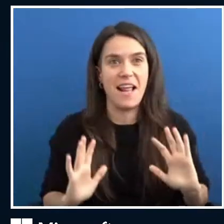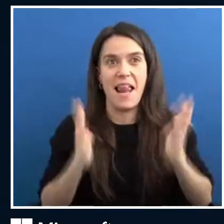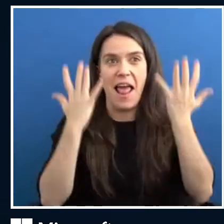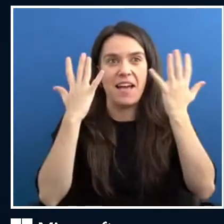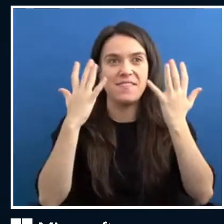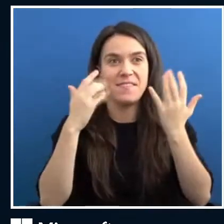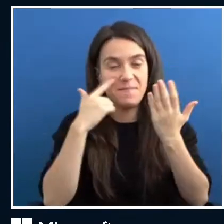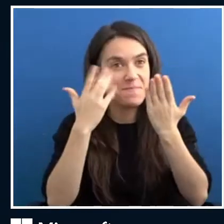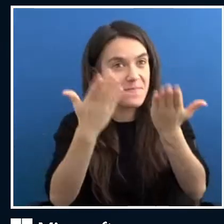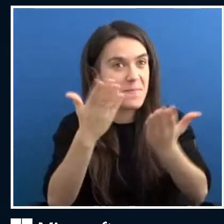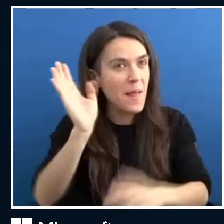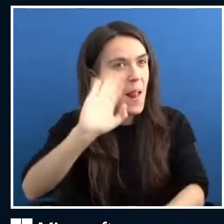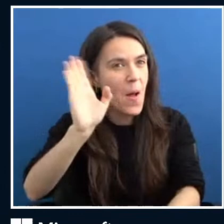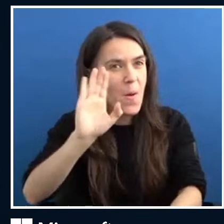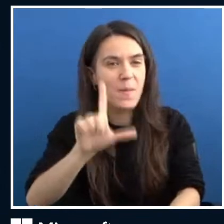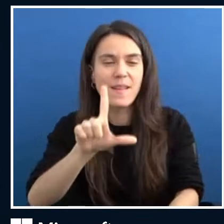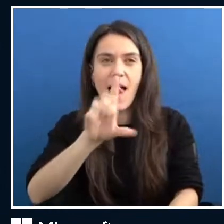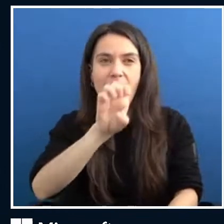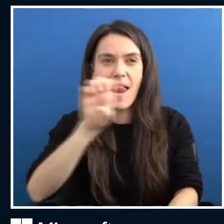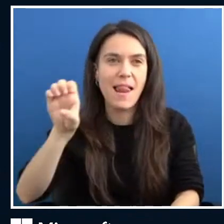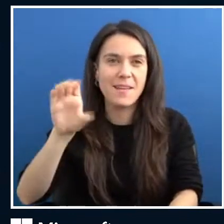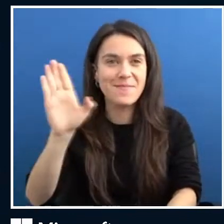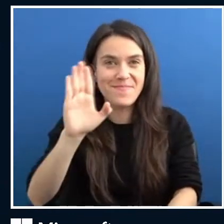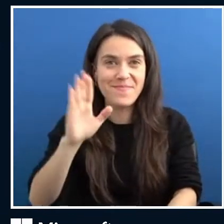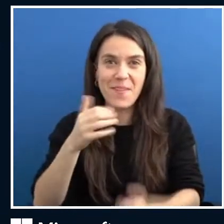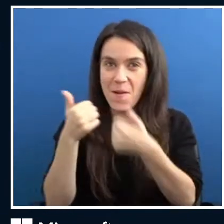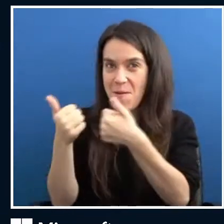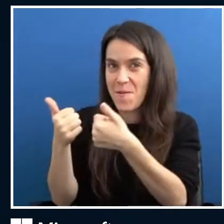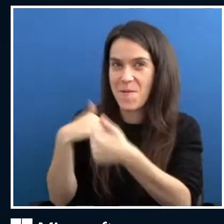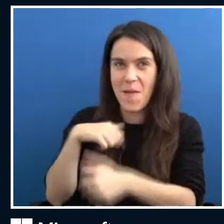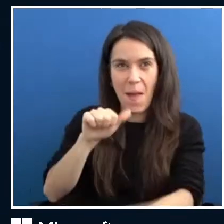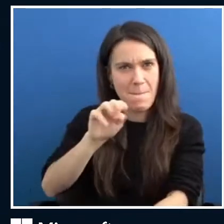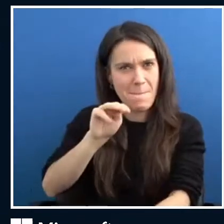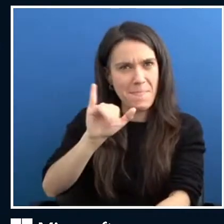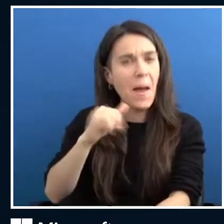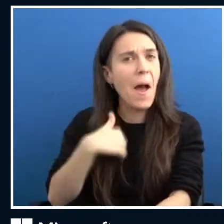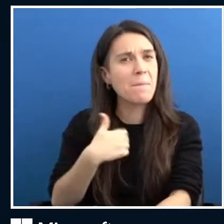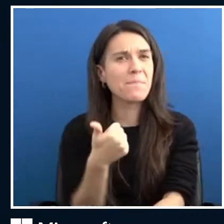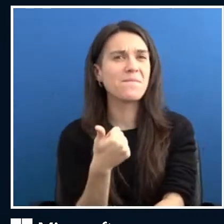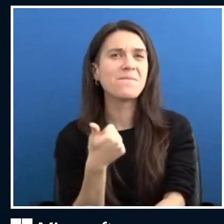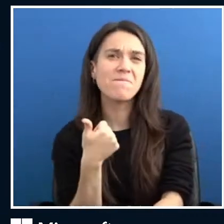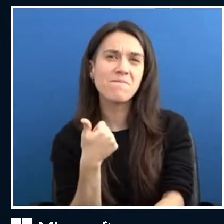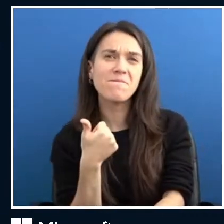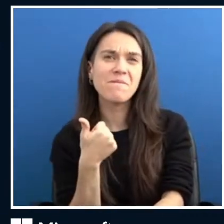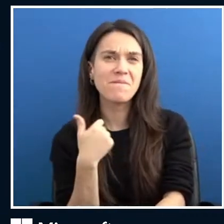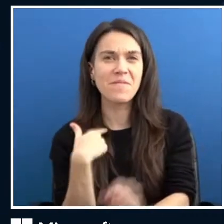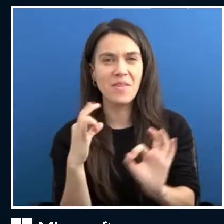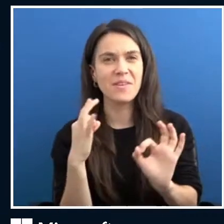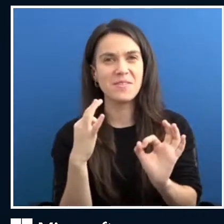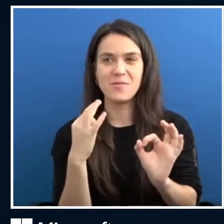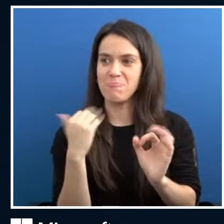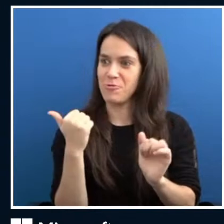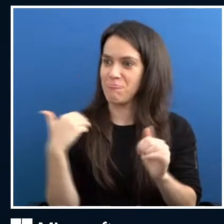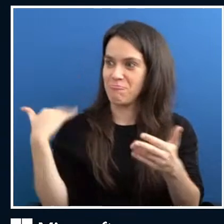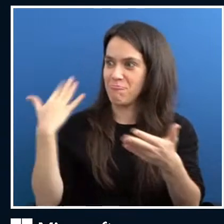doing? I'm good. How are you, Amy? Yeah, not too bad. Not too bad. We are a good few sessions in at this